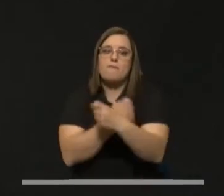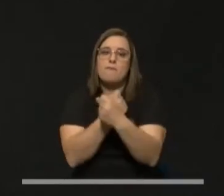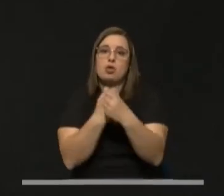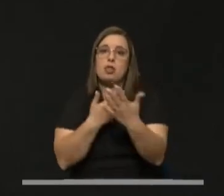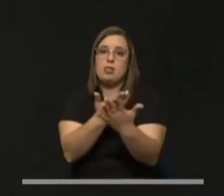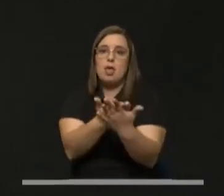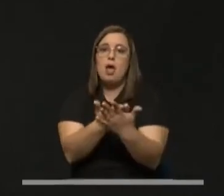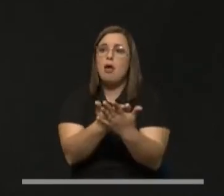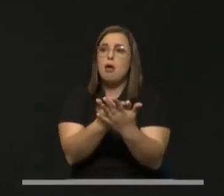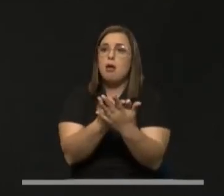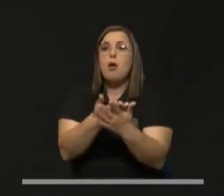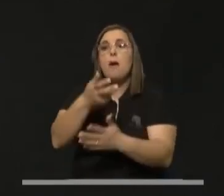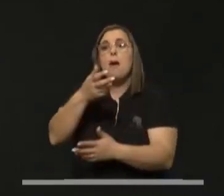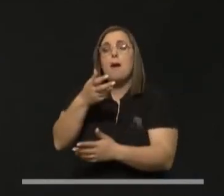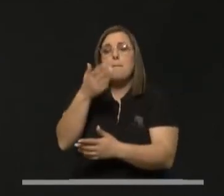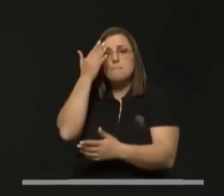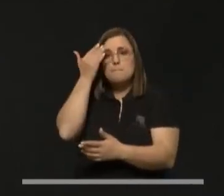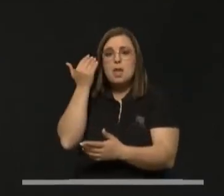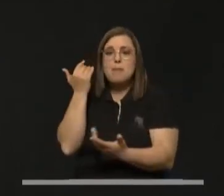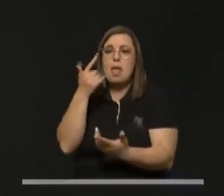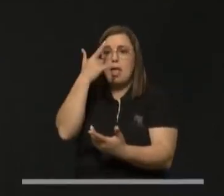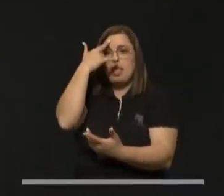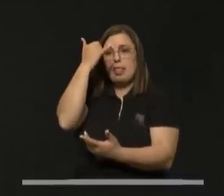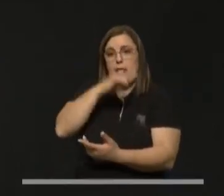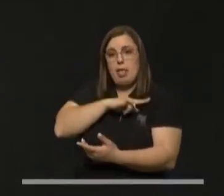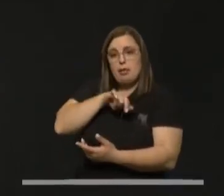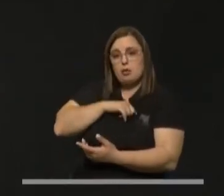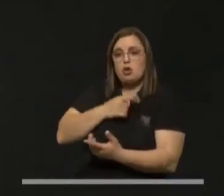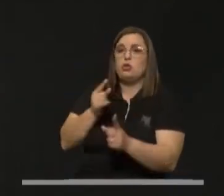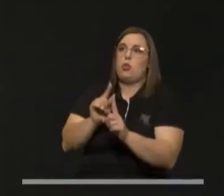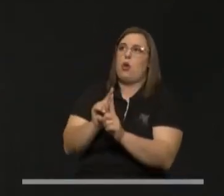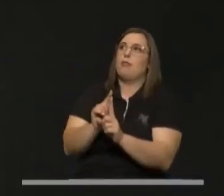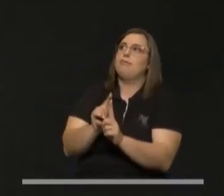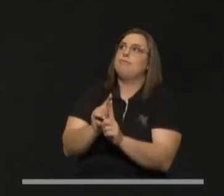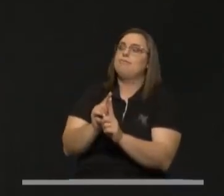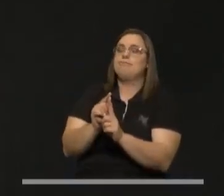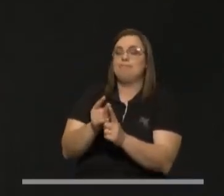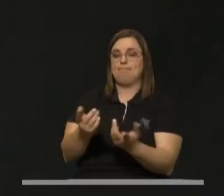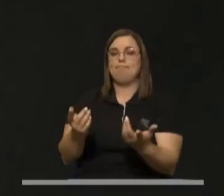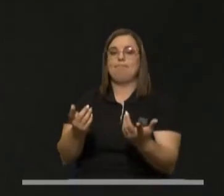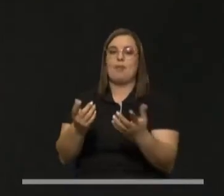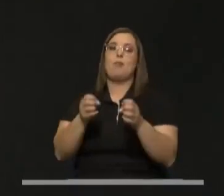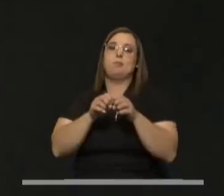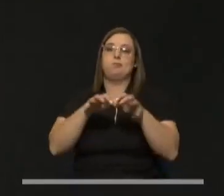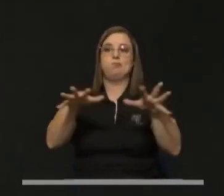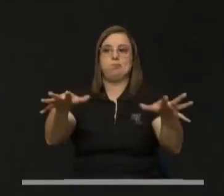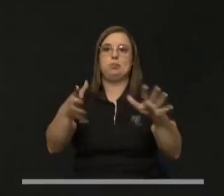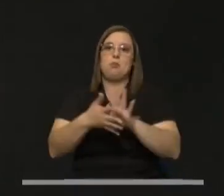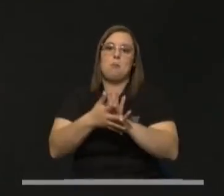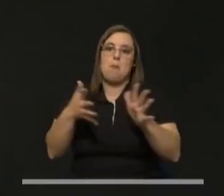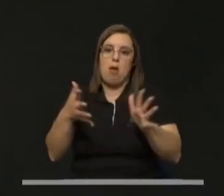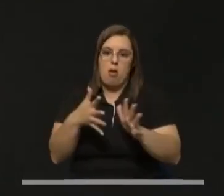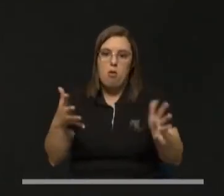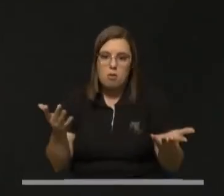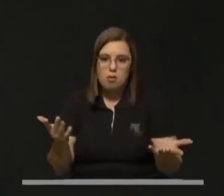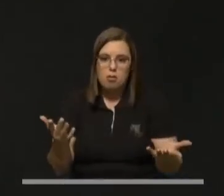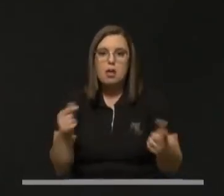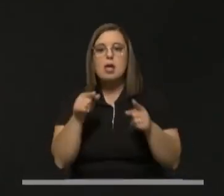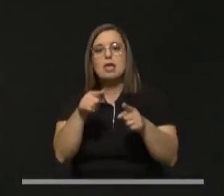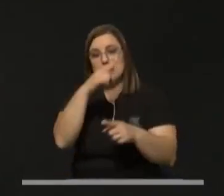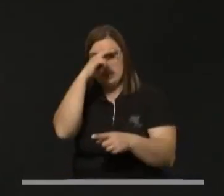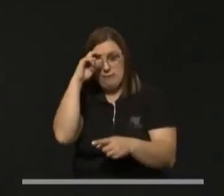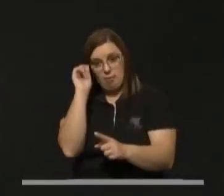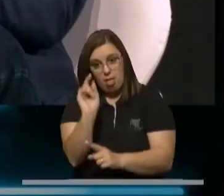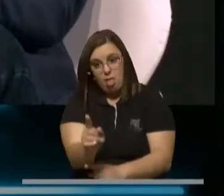confirms, and reinforces our biases, our ideas, and creates a greater polarization, for